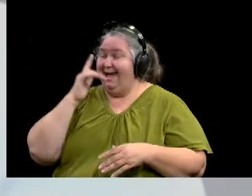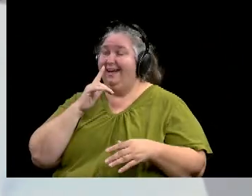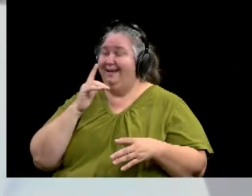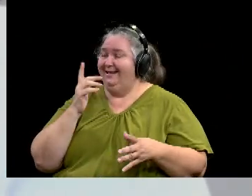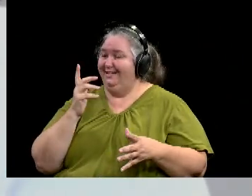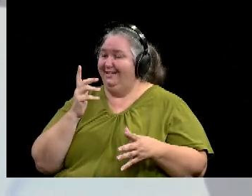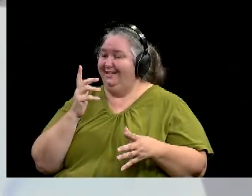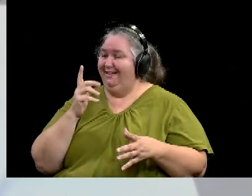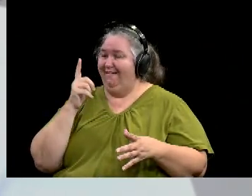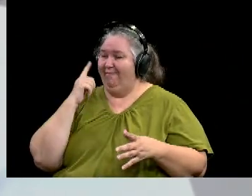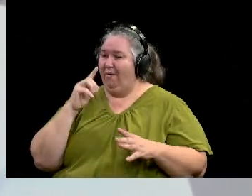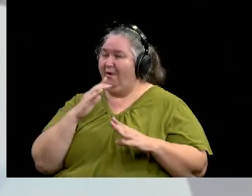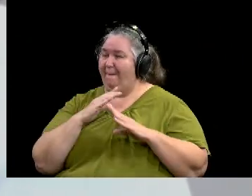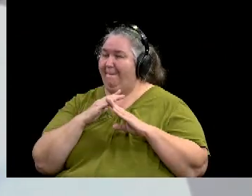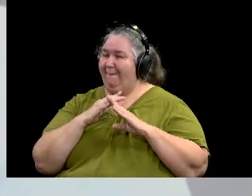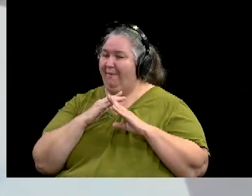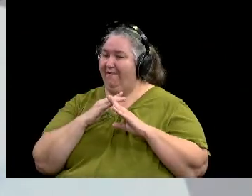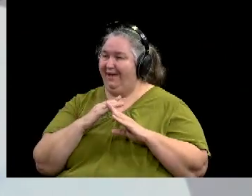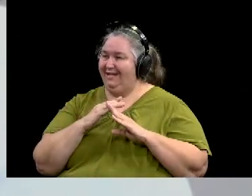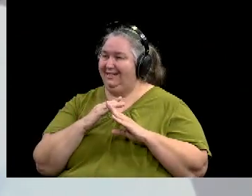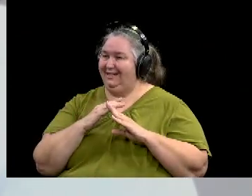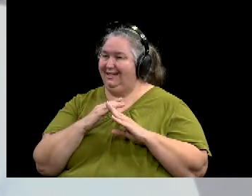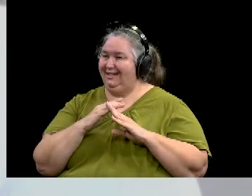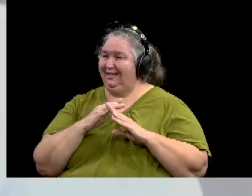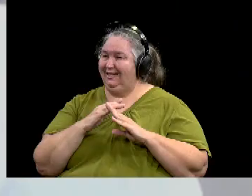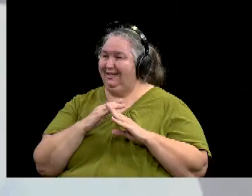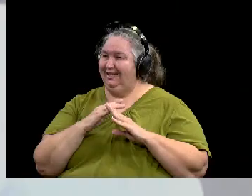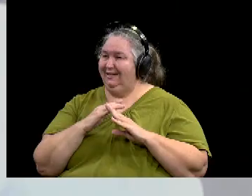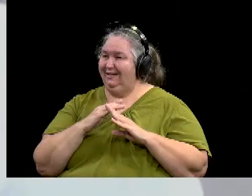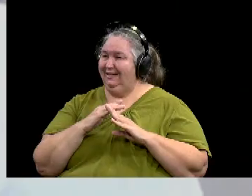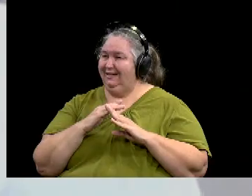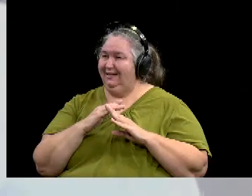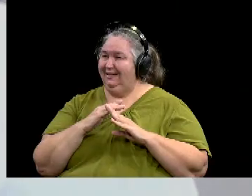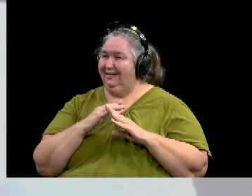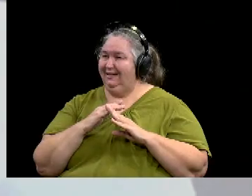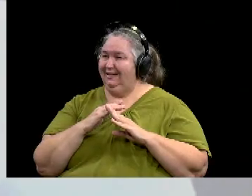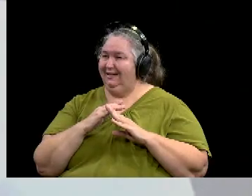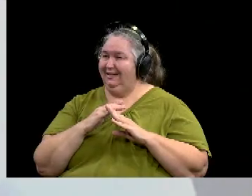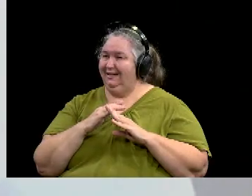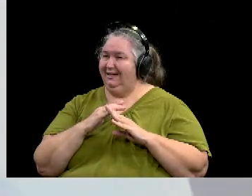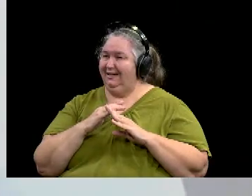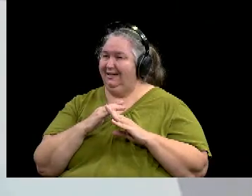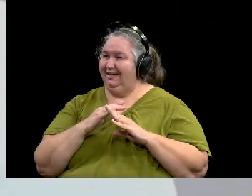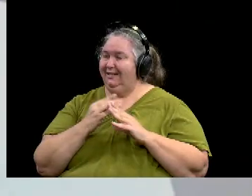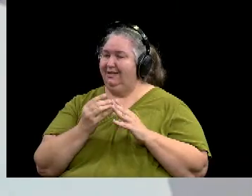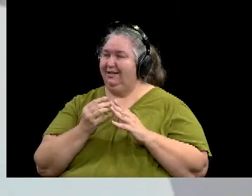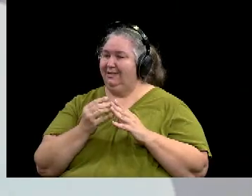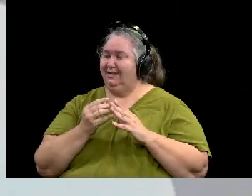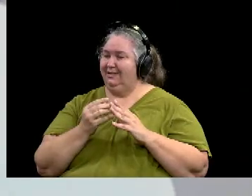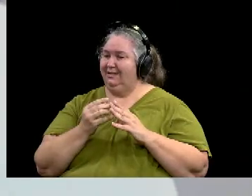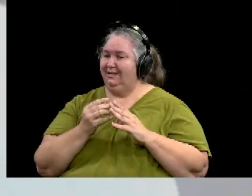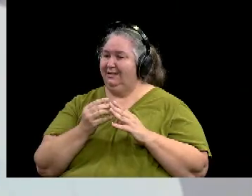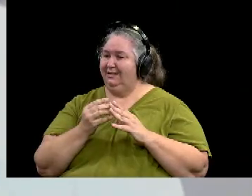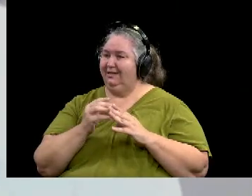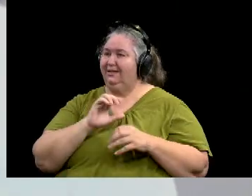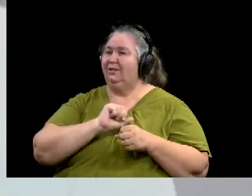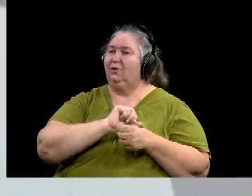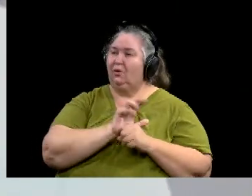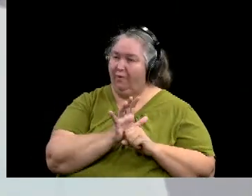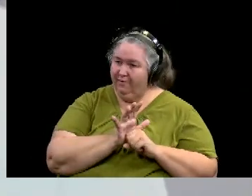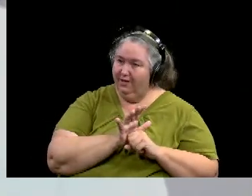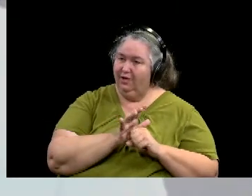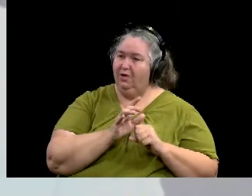the progression of COVID-19 to more serious disease is the